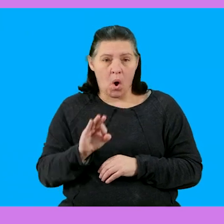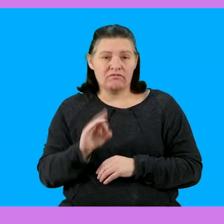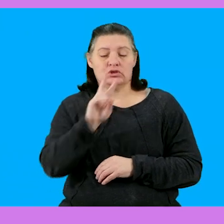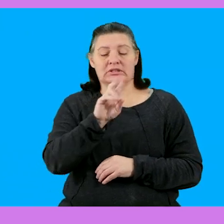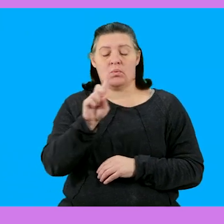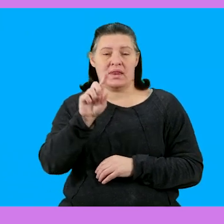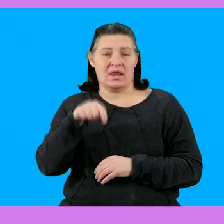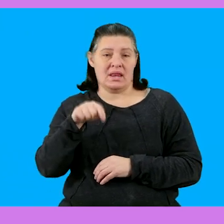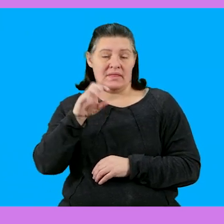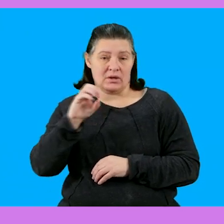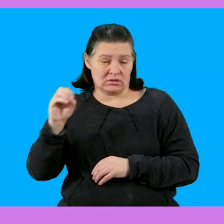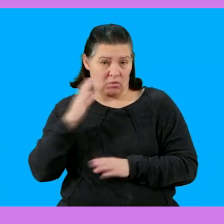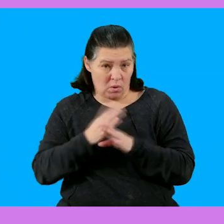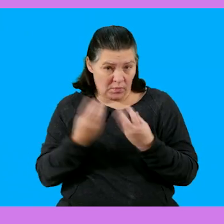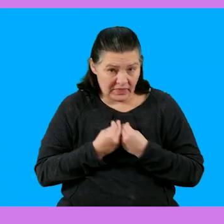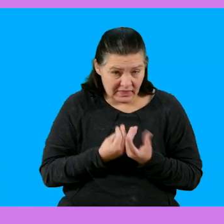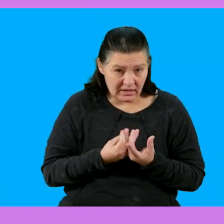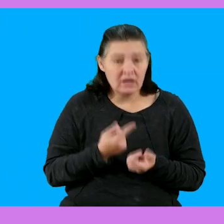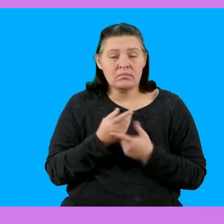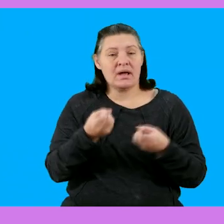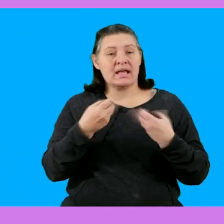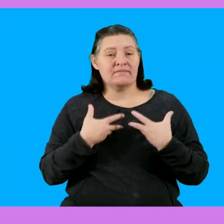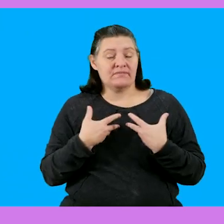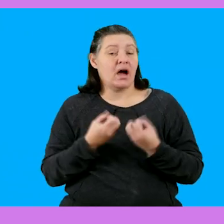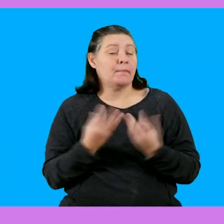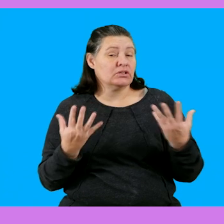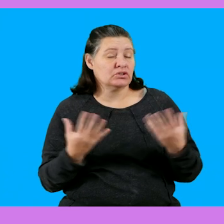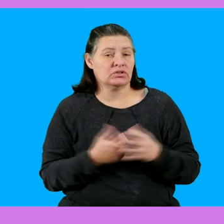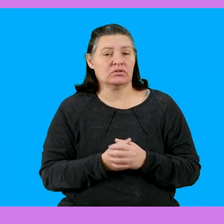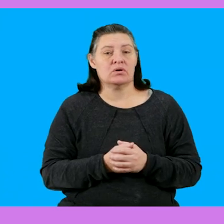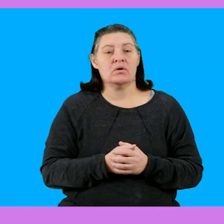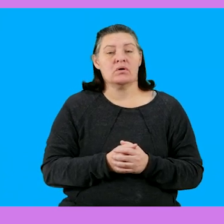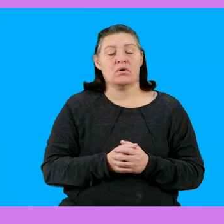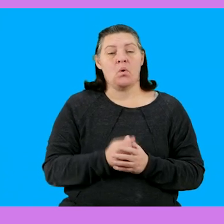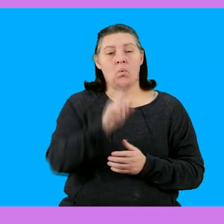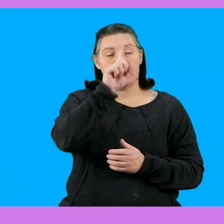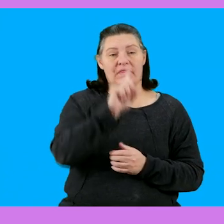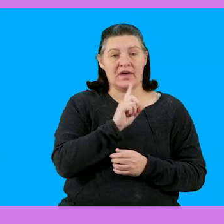of 21,000, and I hope you are working with me. That should give us